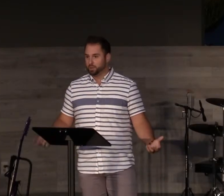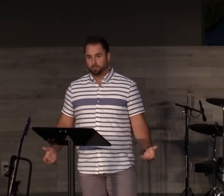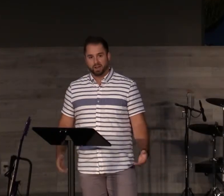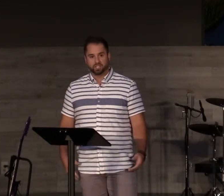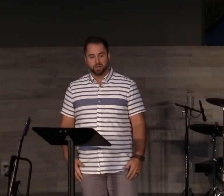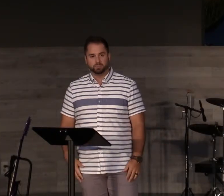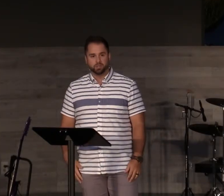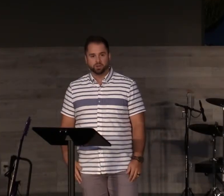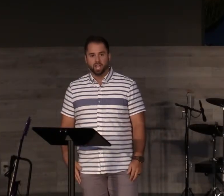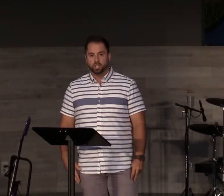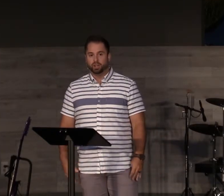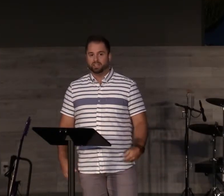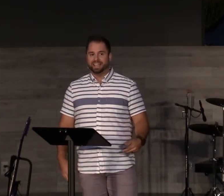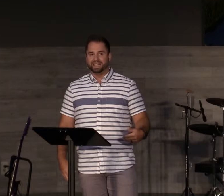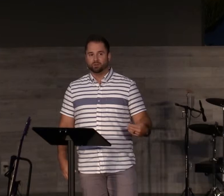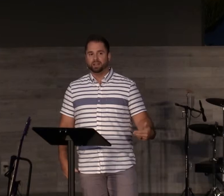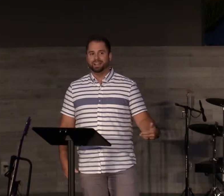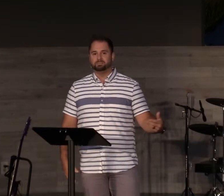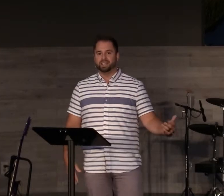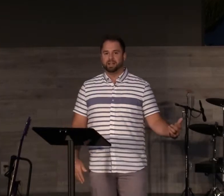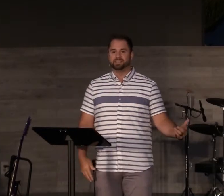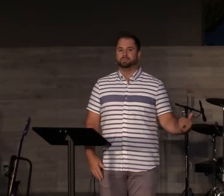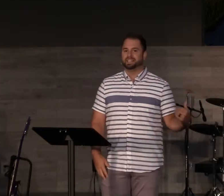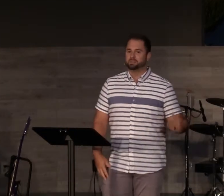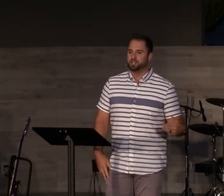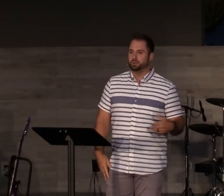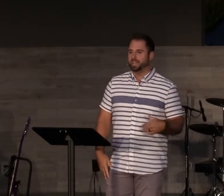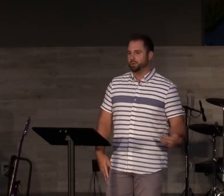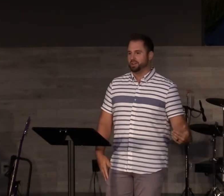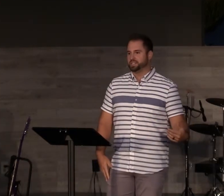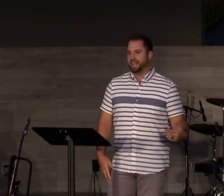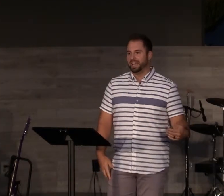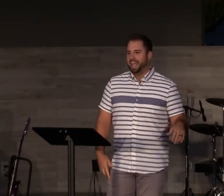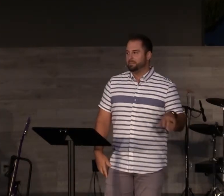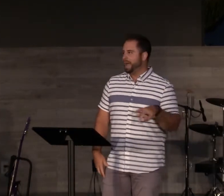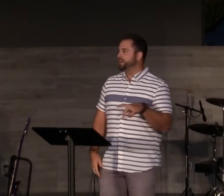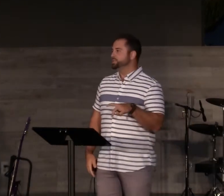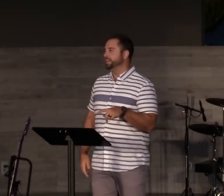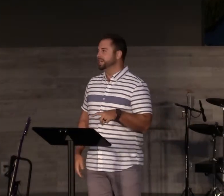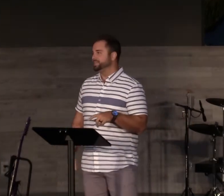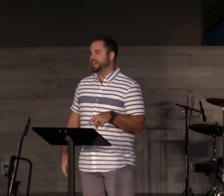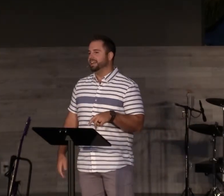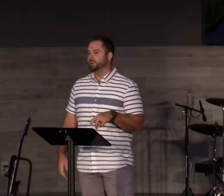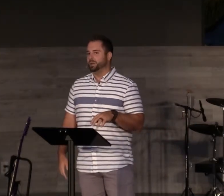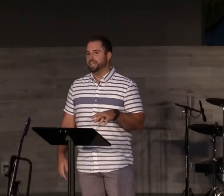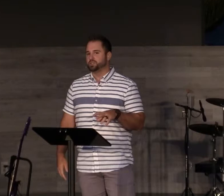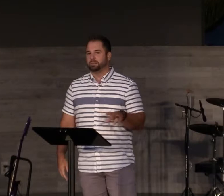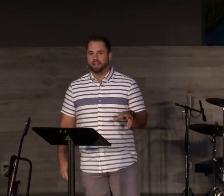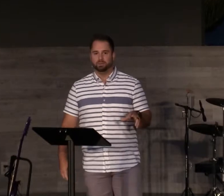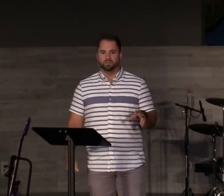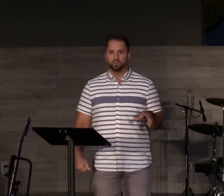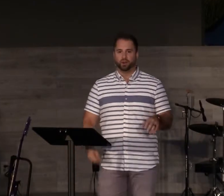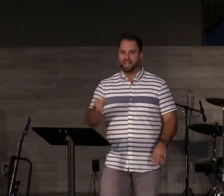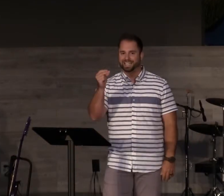those of you who are parents and raise small children, you know that they can get really upset about something, especially when they don't understand. And Piper gets really upset when we try